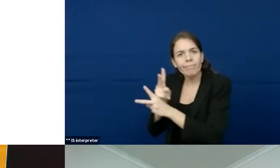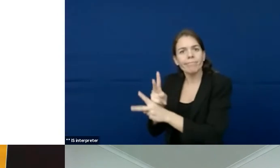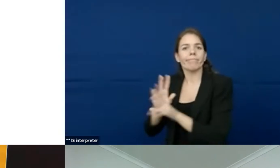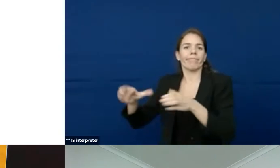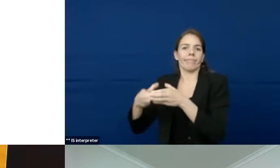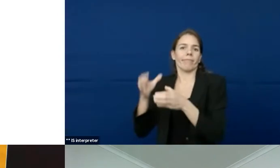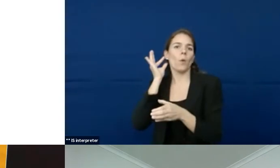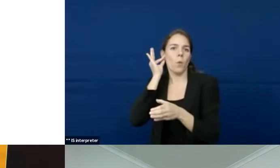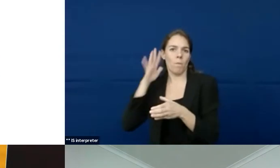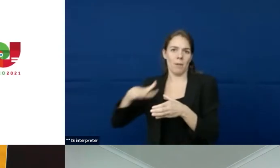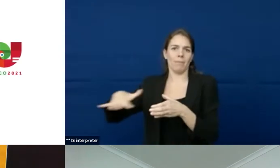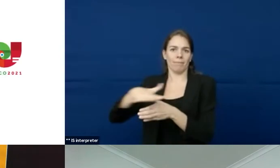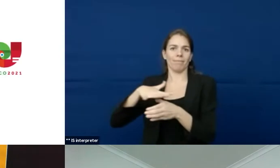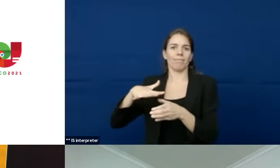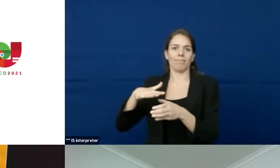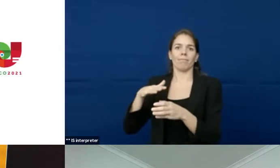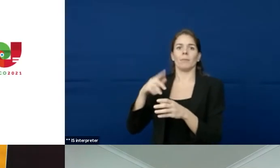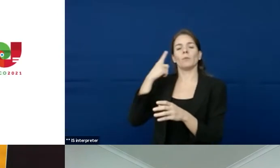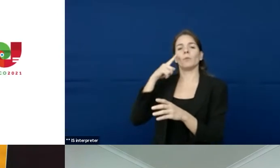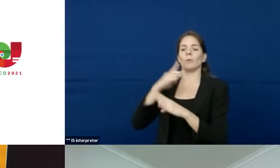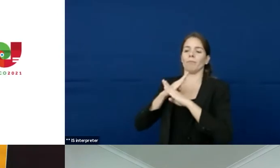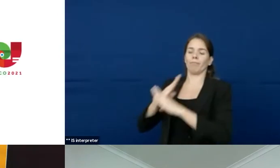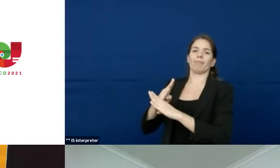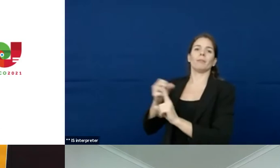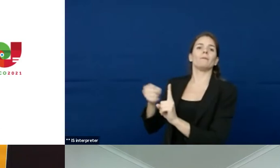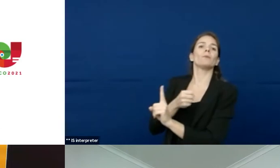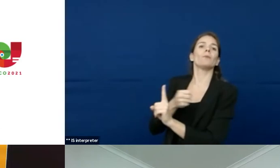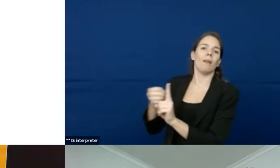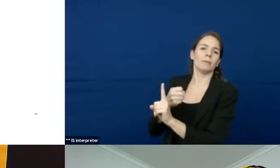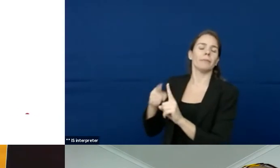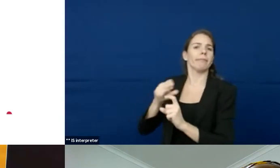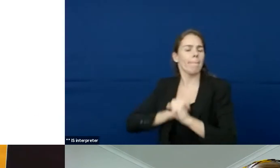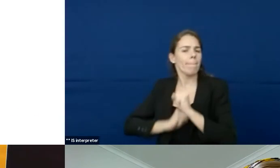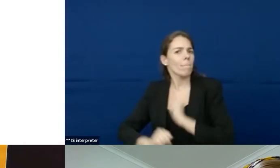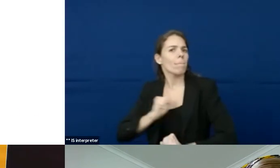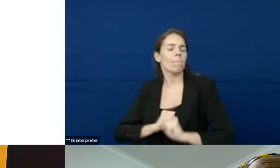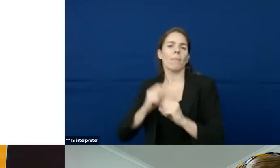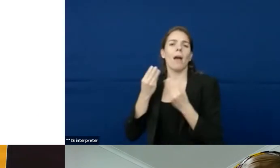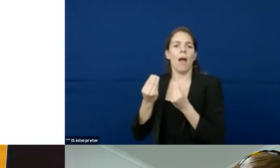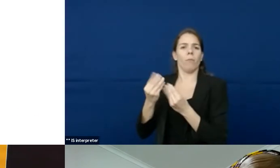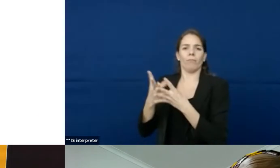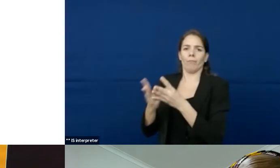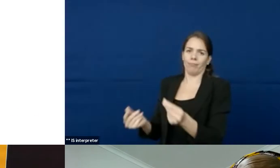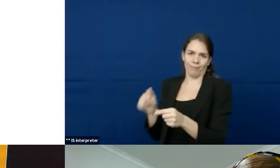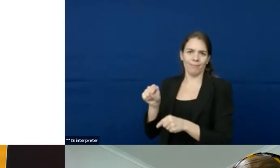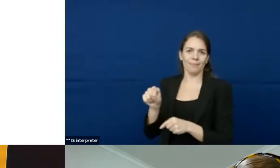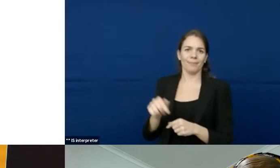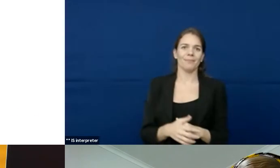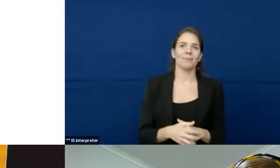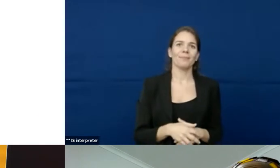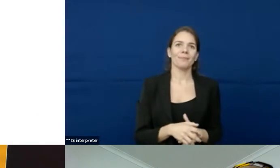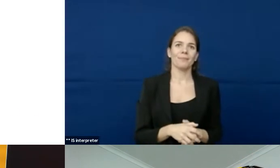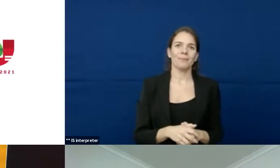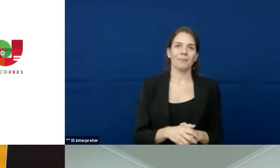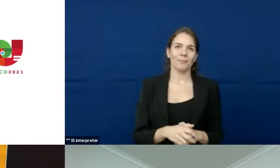must be available for women when they come in. Often they come in at night, often they come in with nothing to